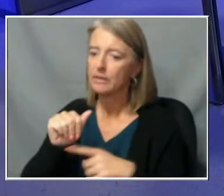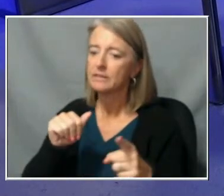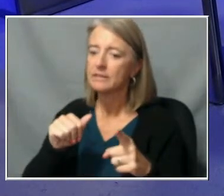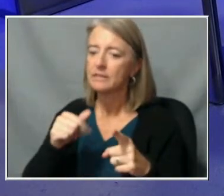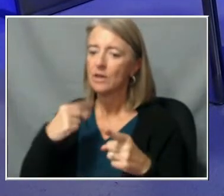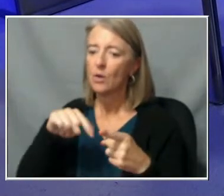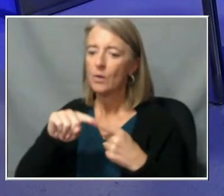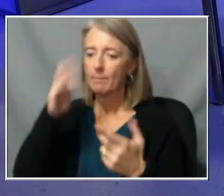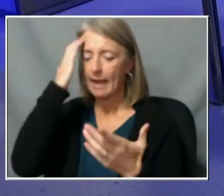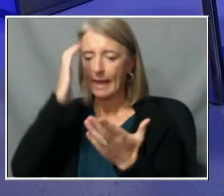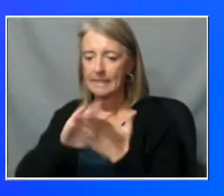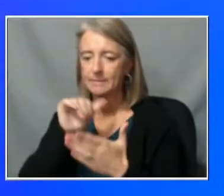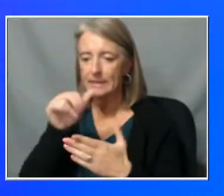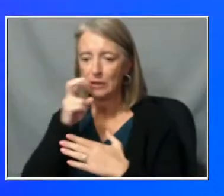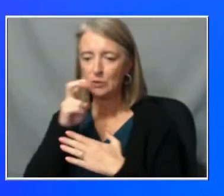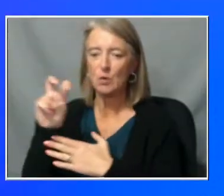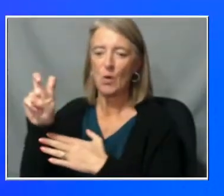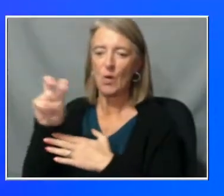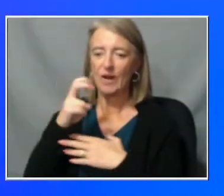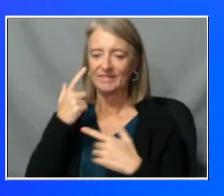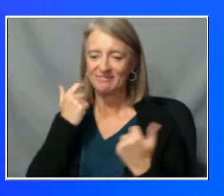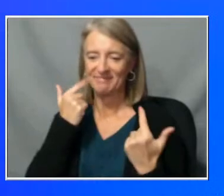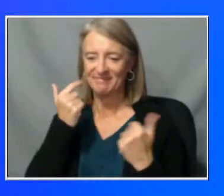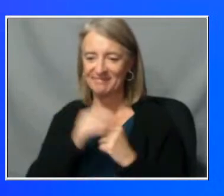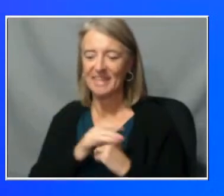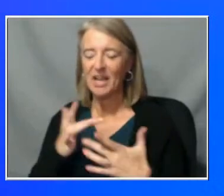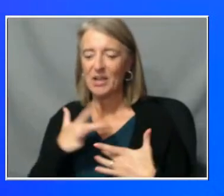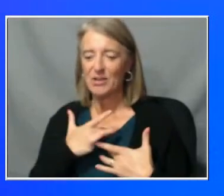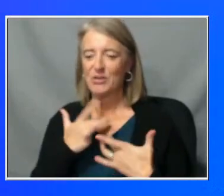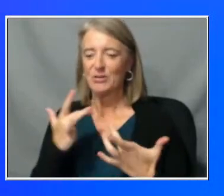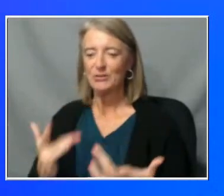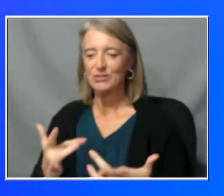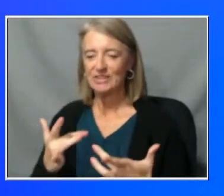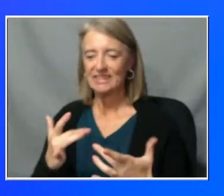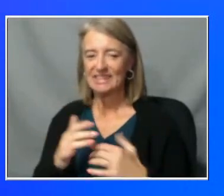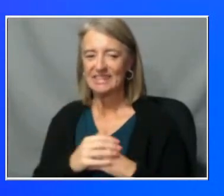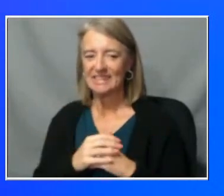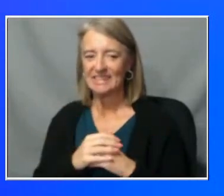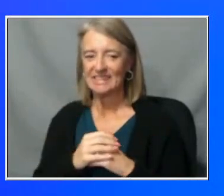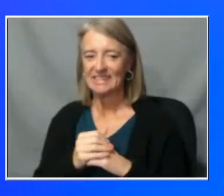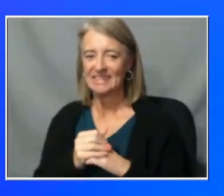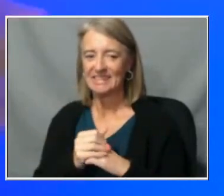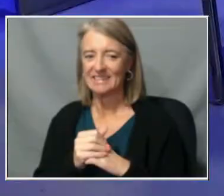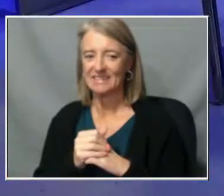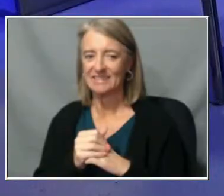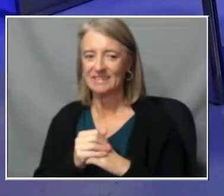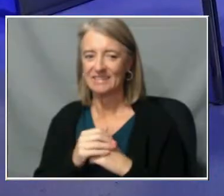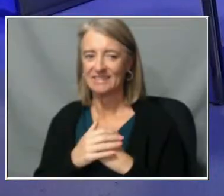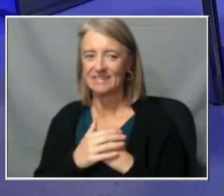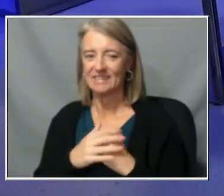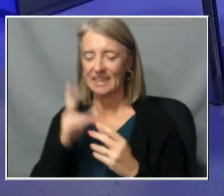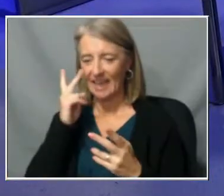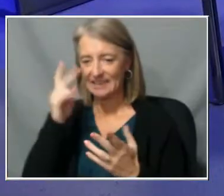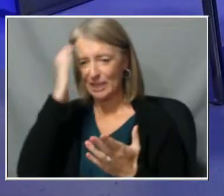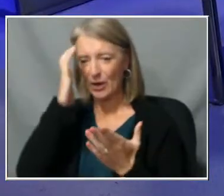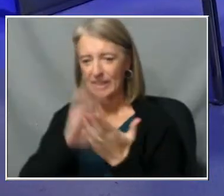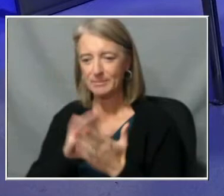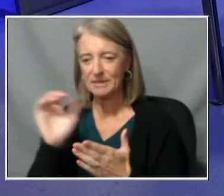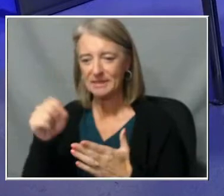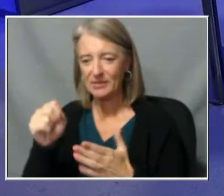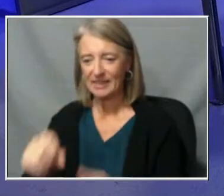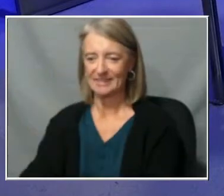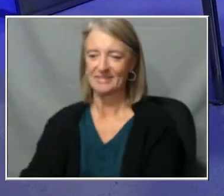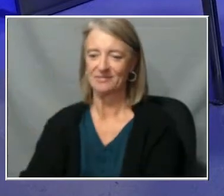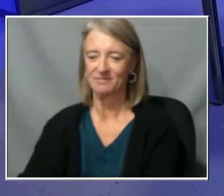snore. Okay. But usually I hear you. I see your husband, so I'm going to Yes, You get it. for her